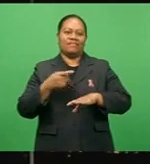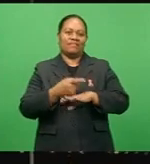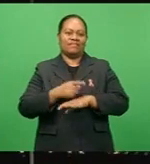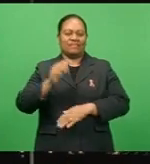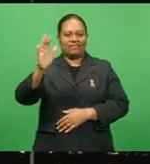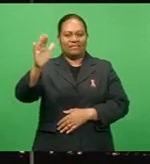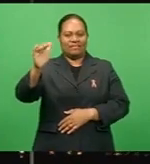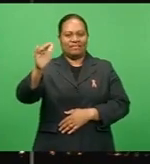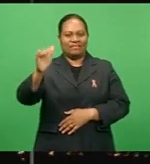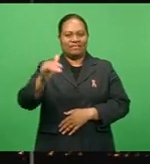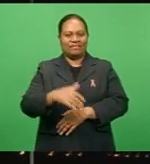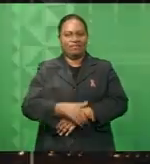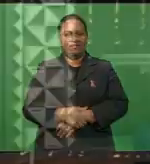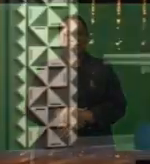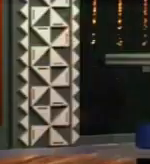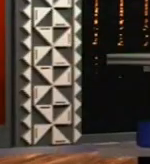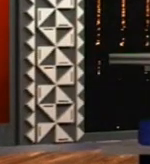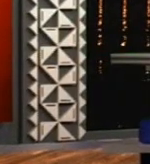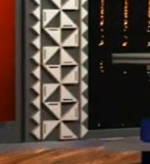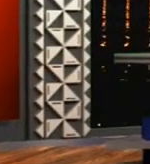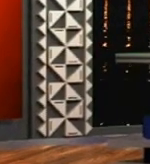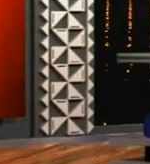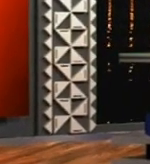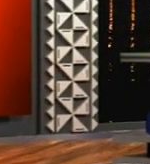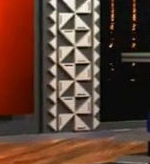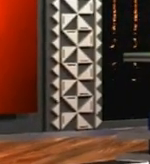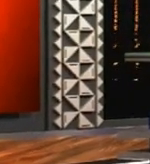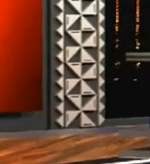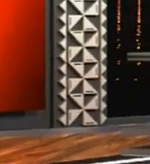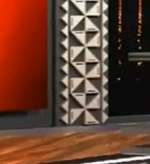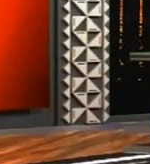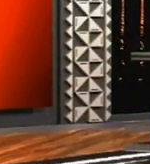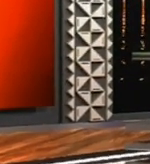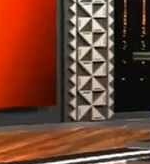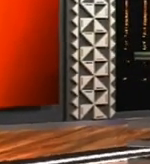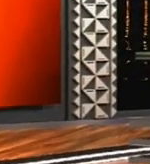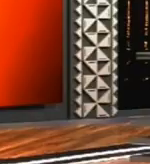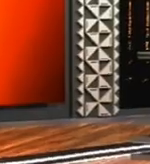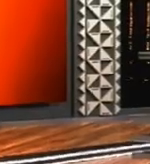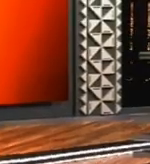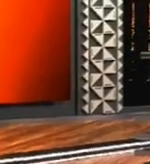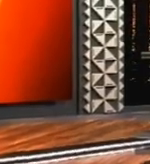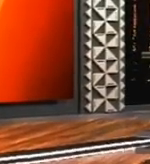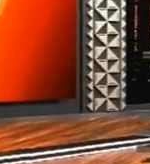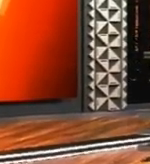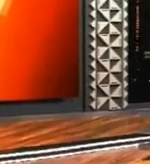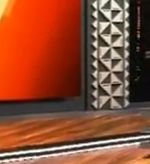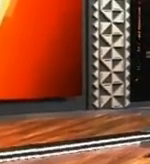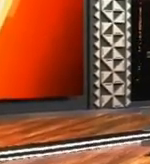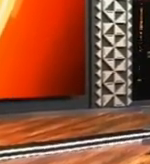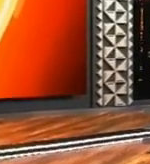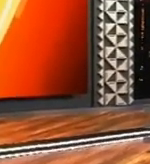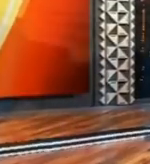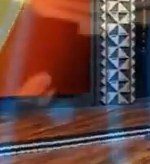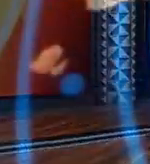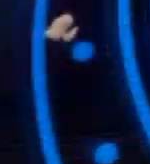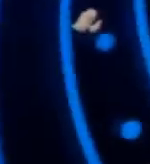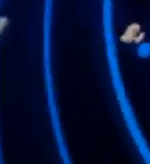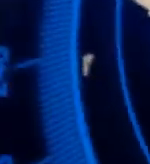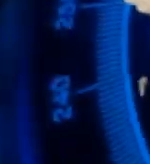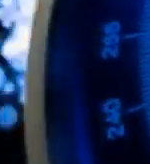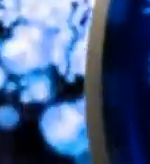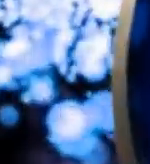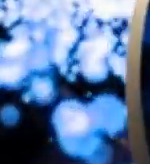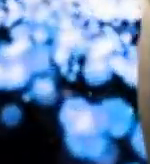evening showers. And recapping the main stories for tonight, claim wrongful detainment by police. Whistleblowers